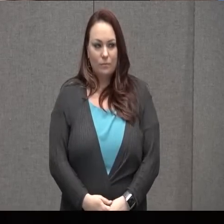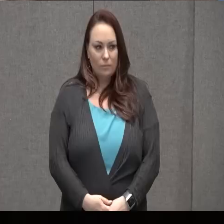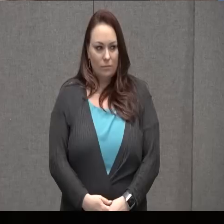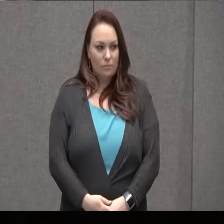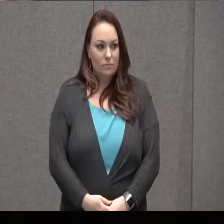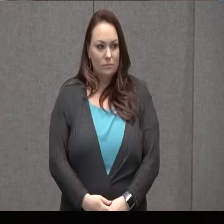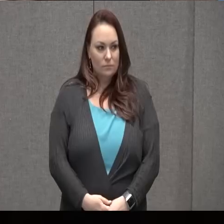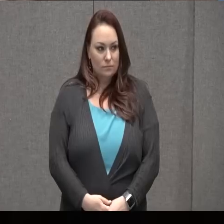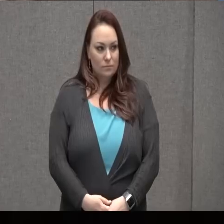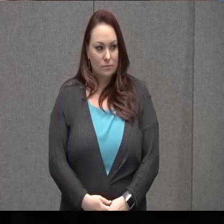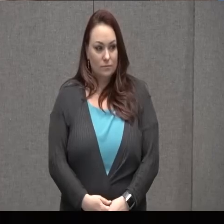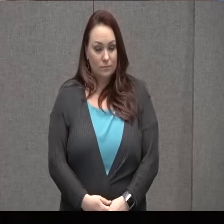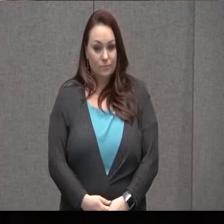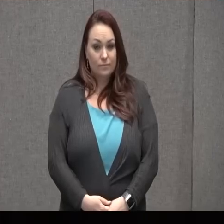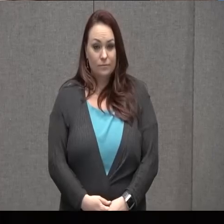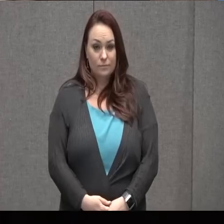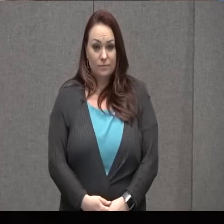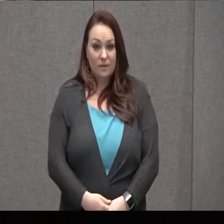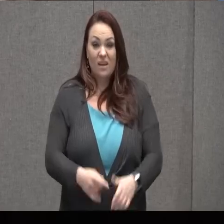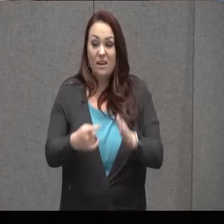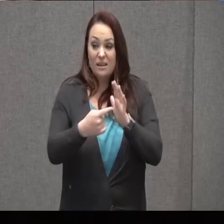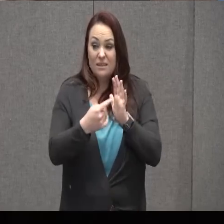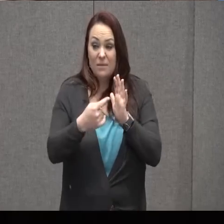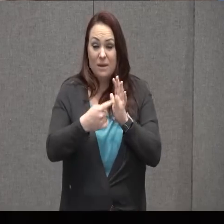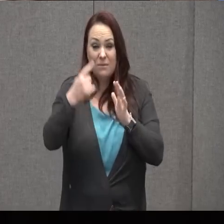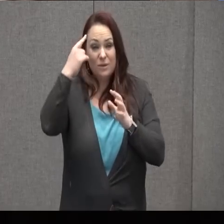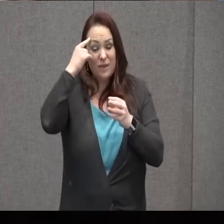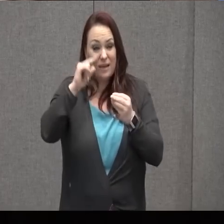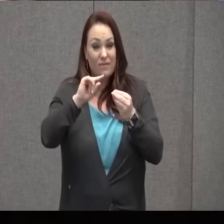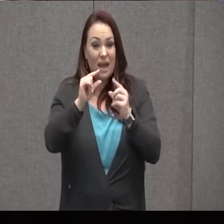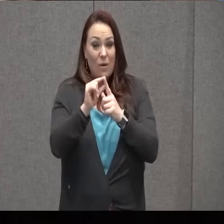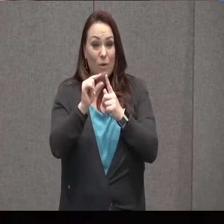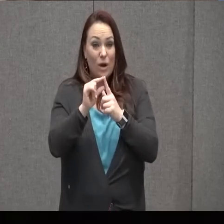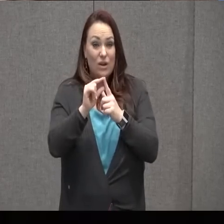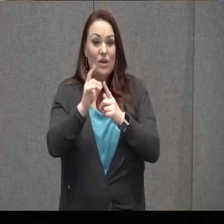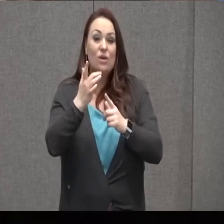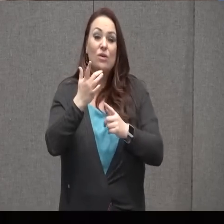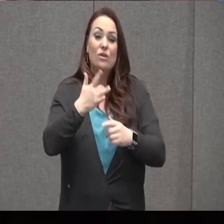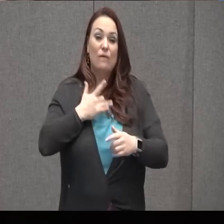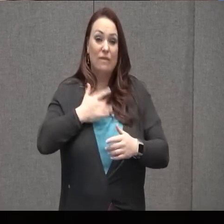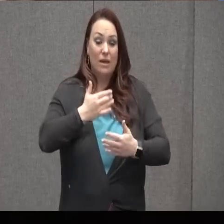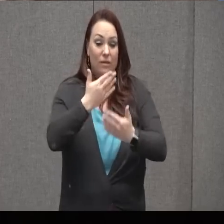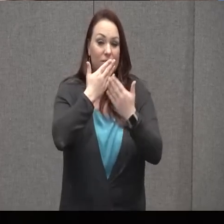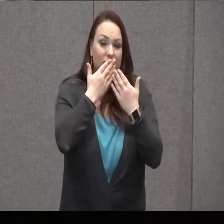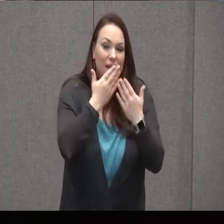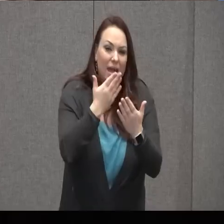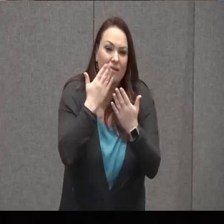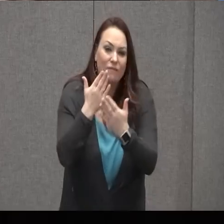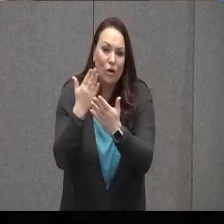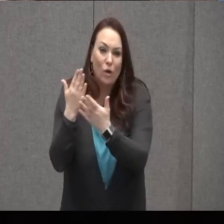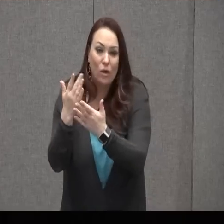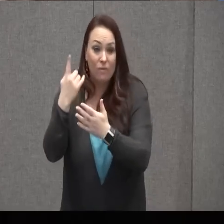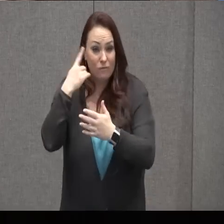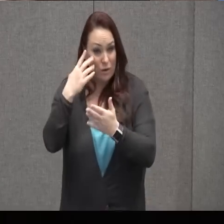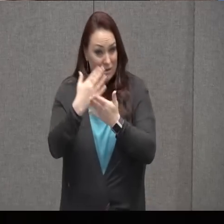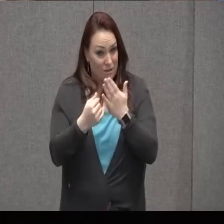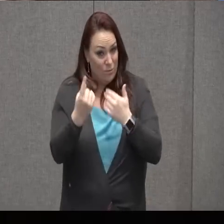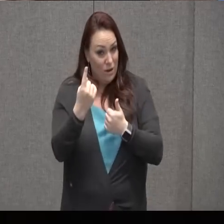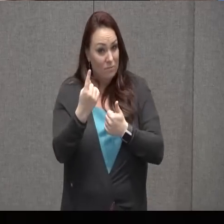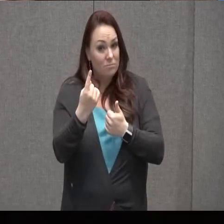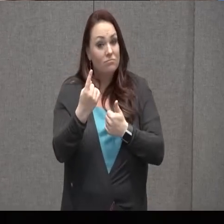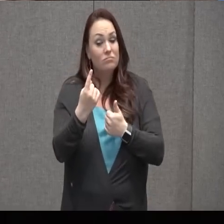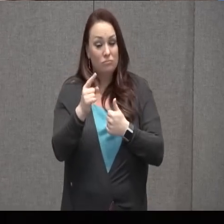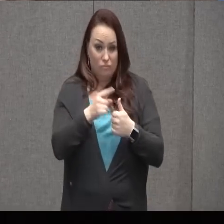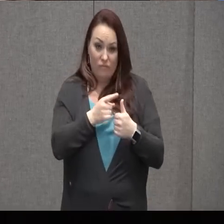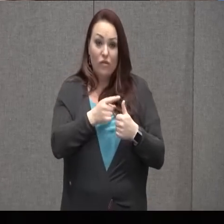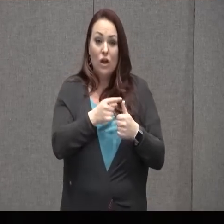Yeah, so sometimes when we think of the word appreciate, we think of feeling grateful for someone or thankful for someone. And that's the